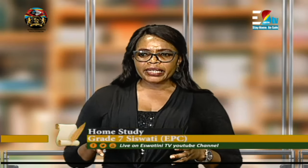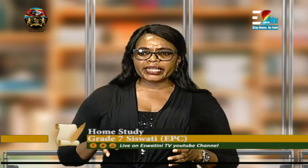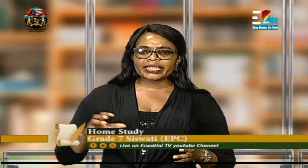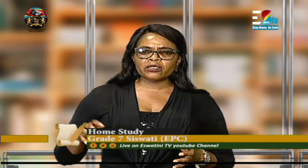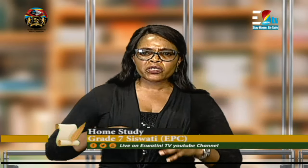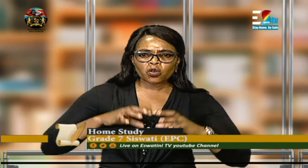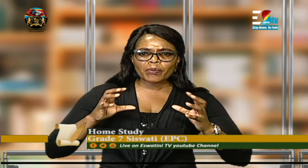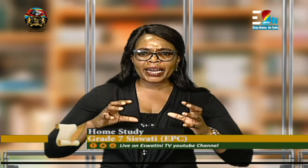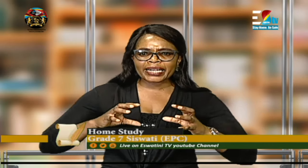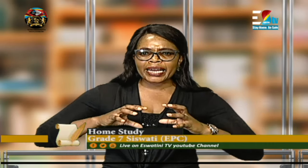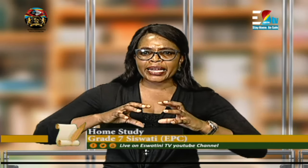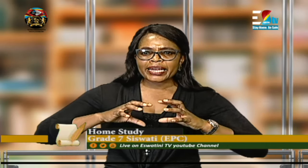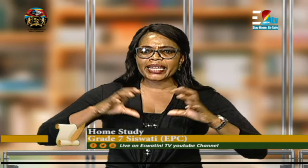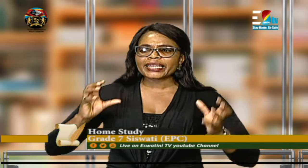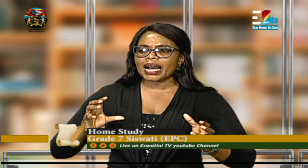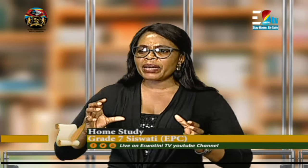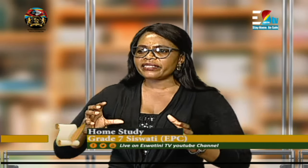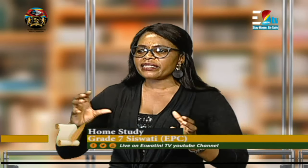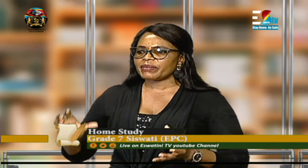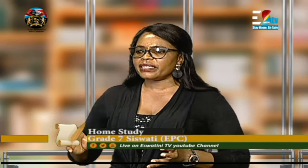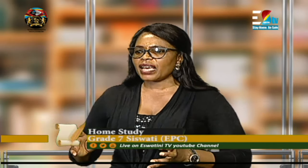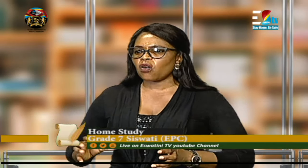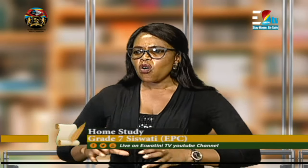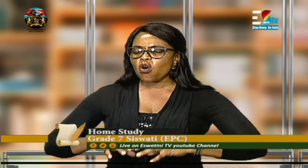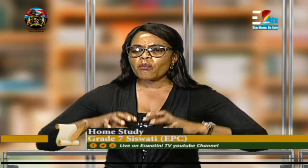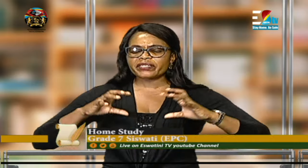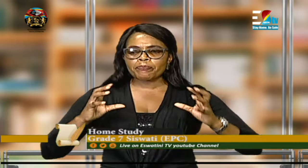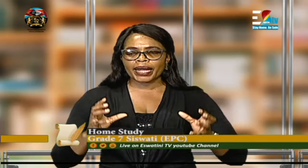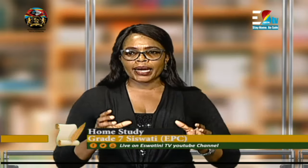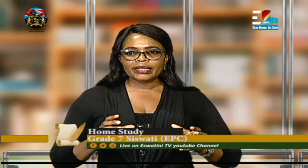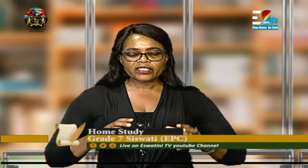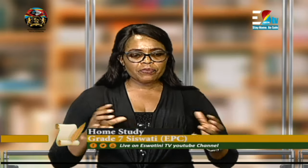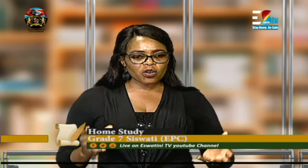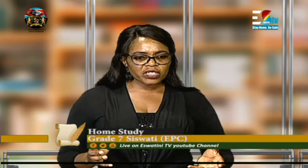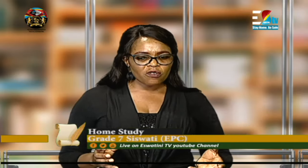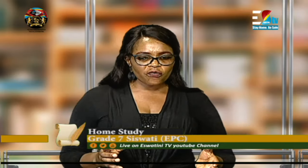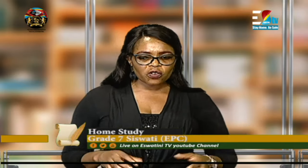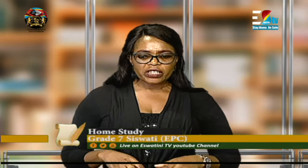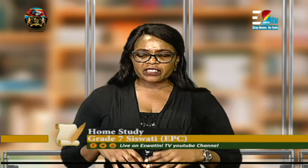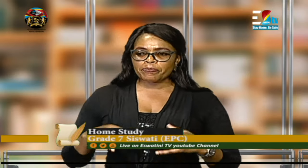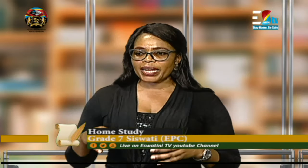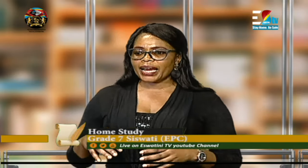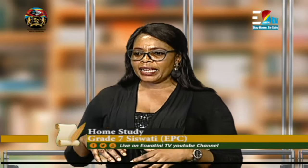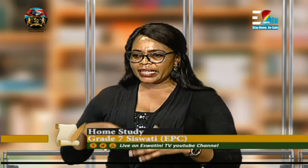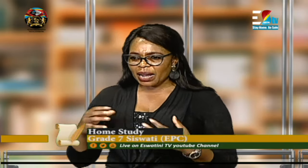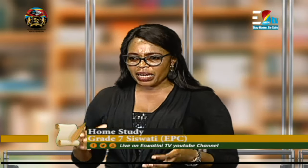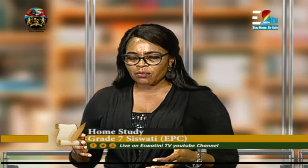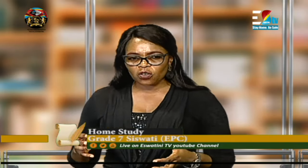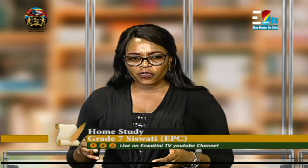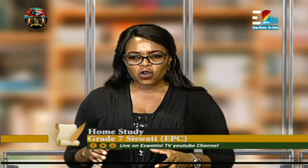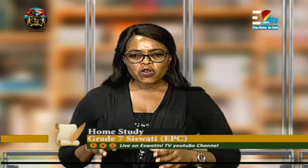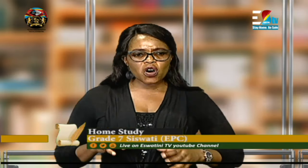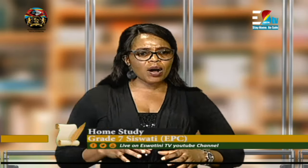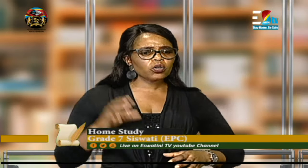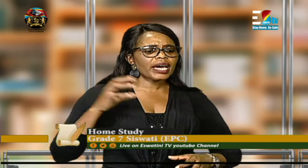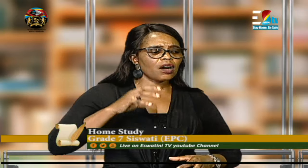ngekuthi sikhuluma ngeligama lesilisebenzisako uma sibhala sibongo semuntu sibhala ligama